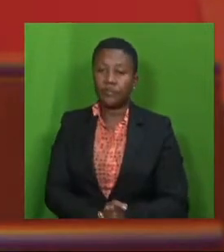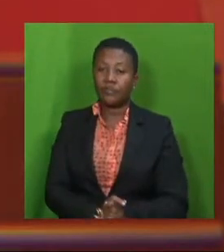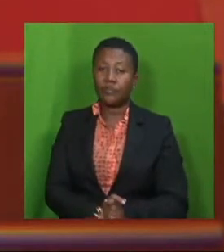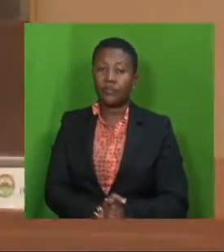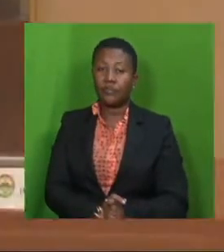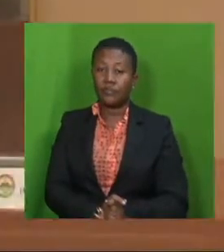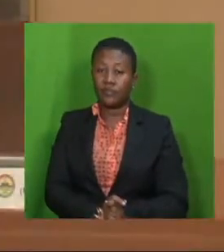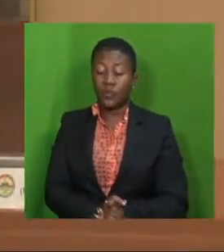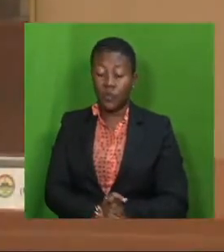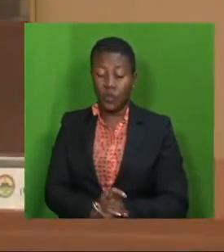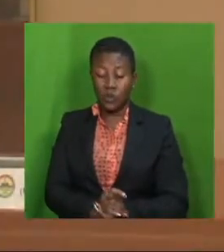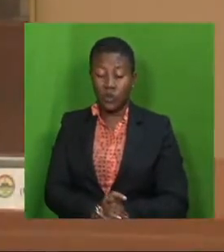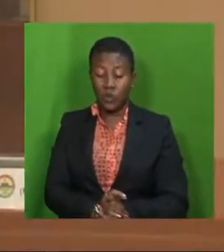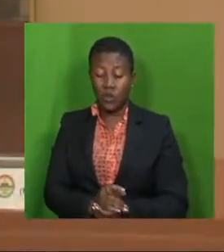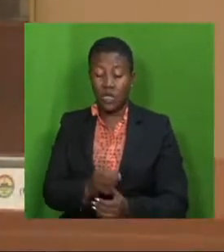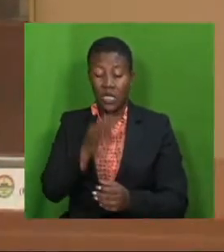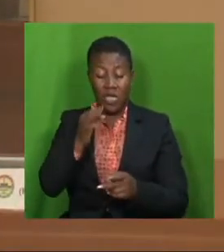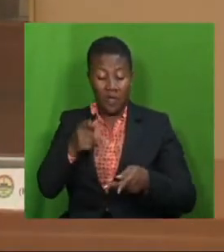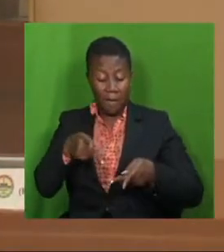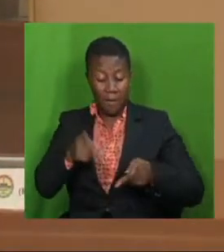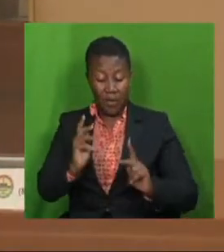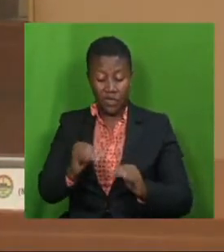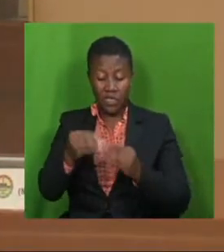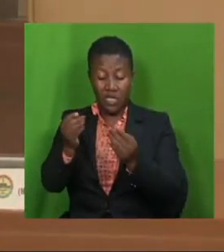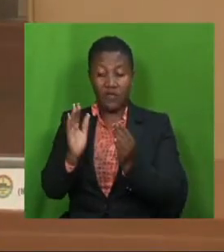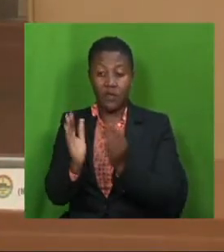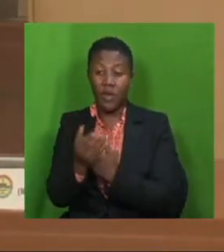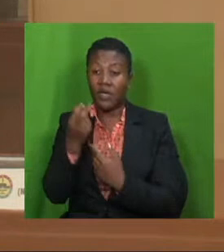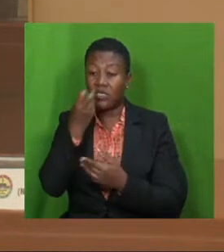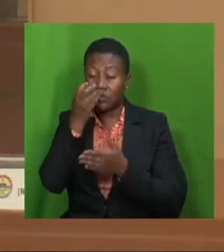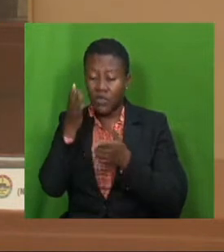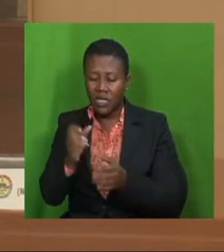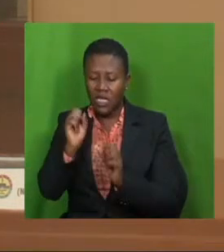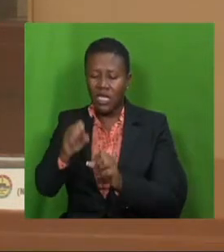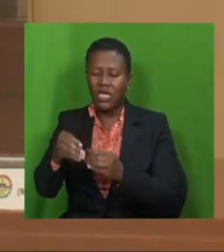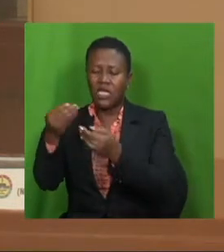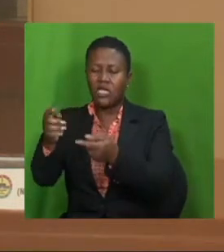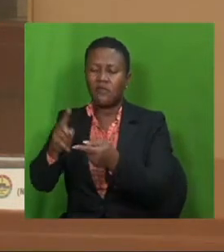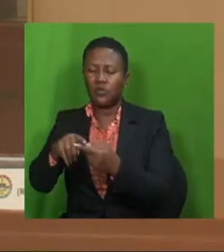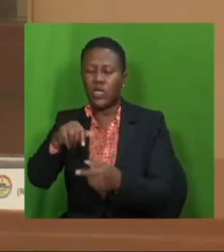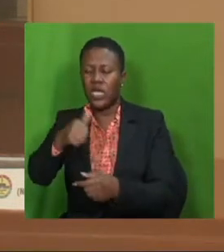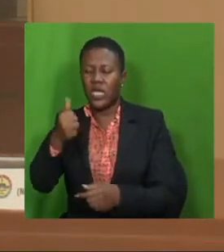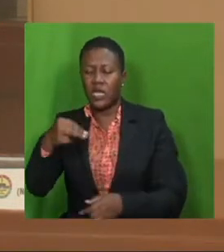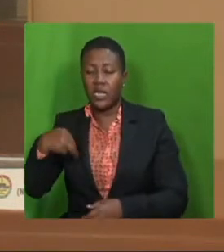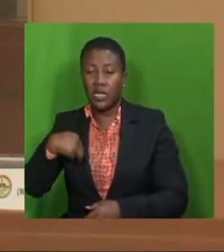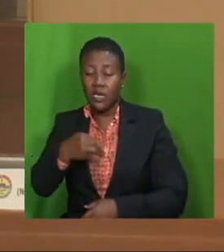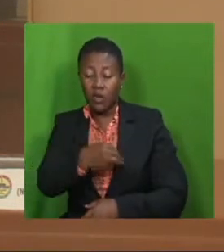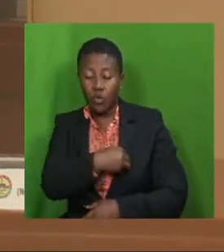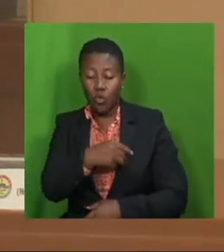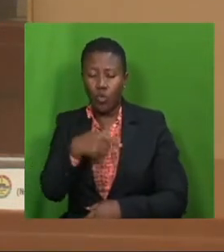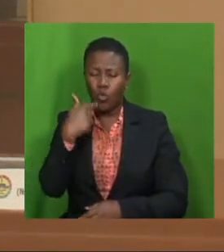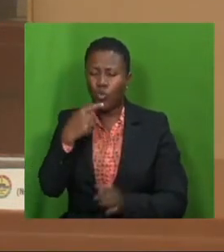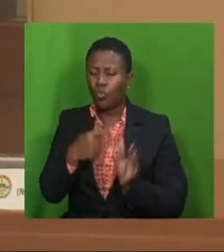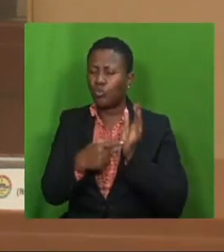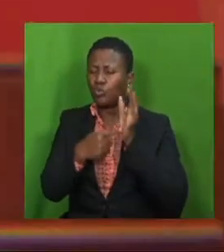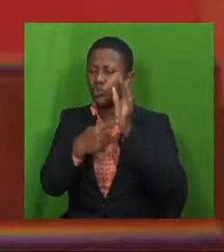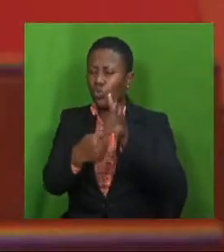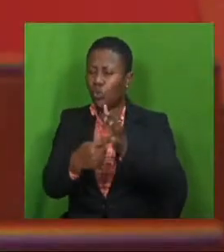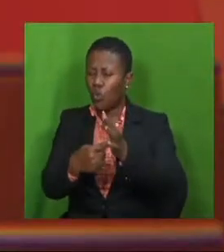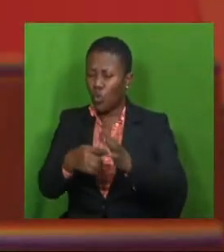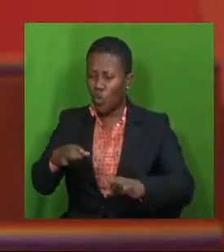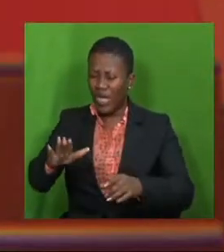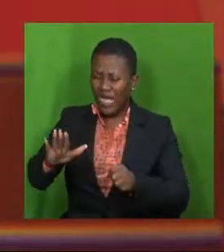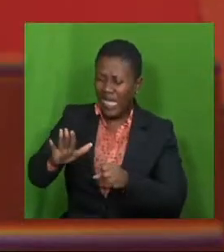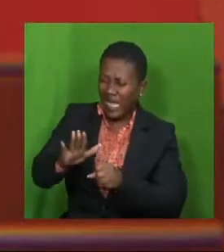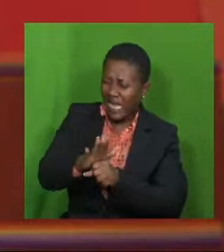Leave of absence may be given by Mr. Speaker to any member who shows sufficient cause